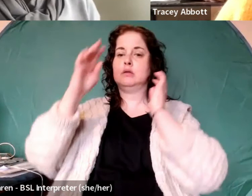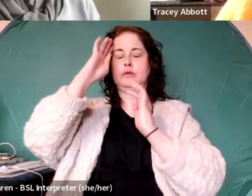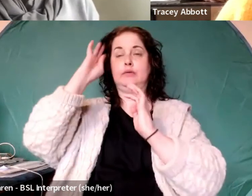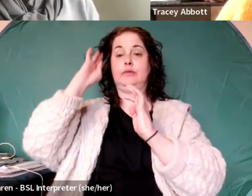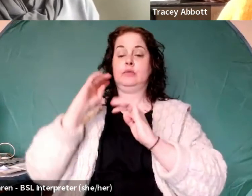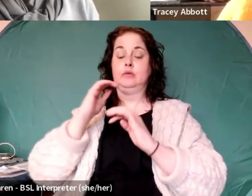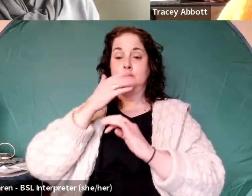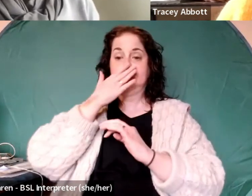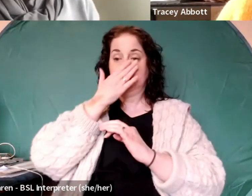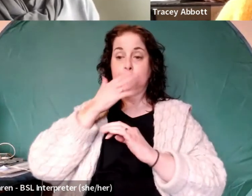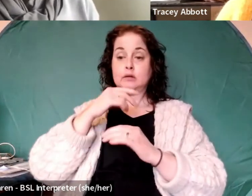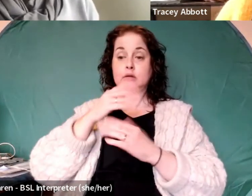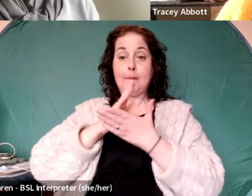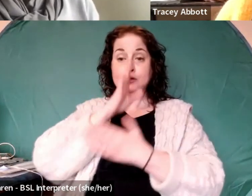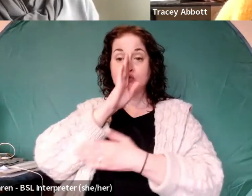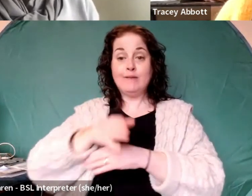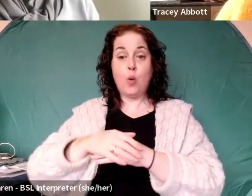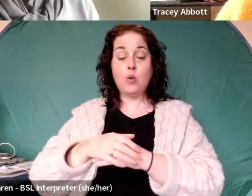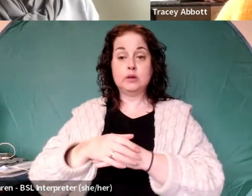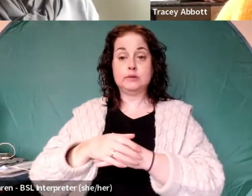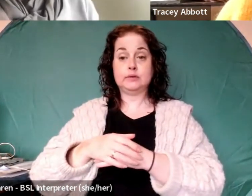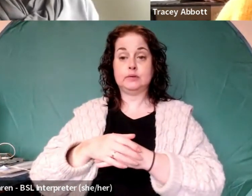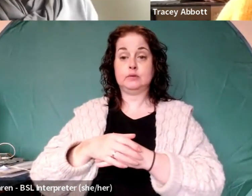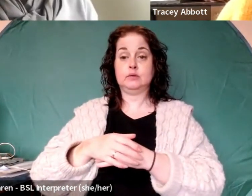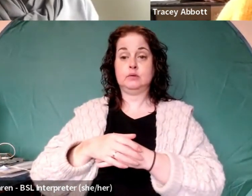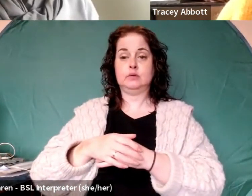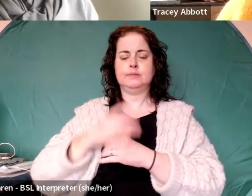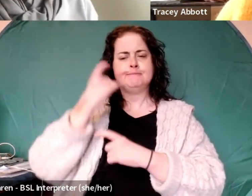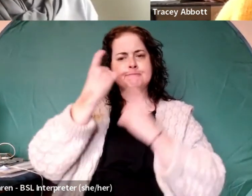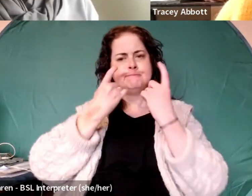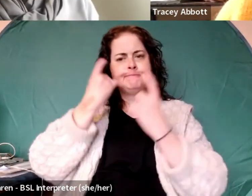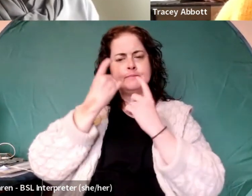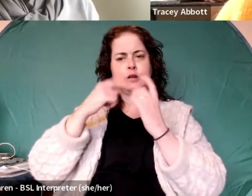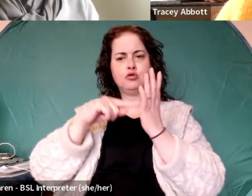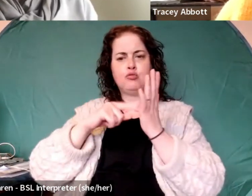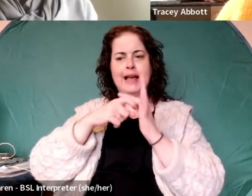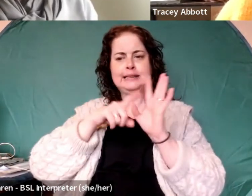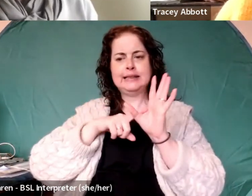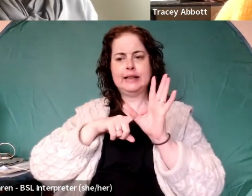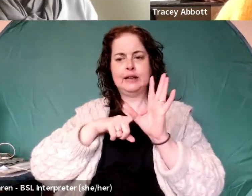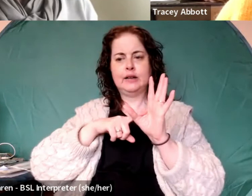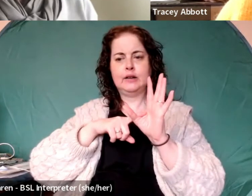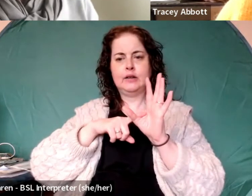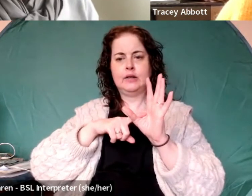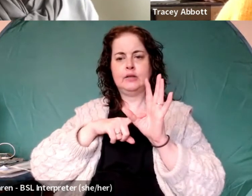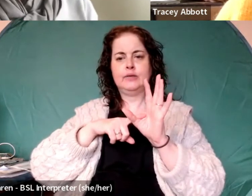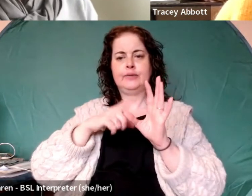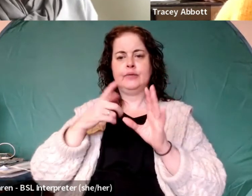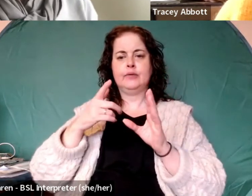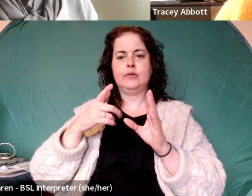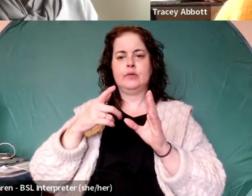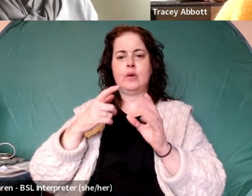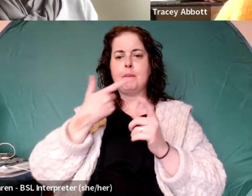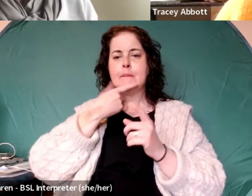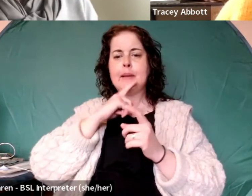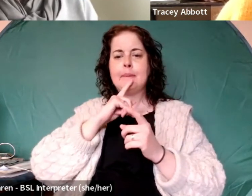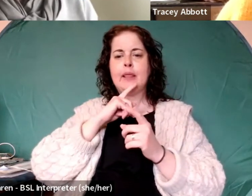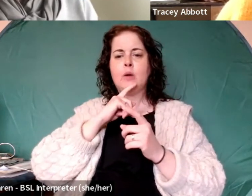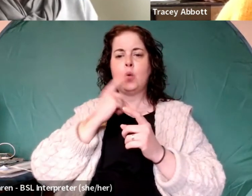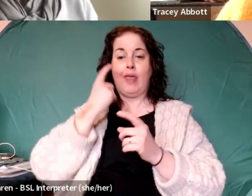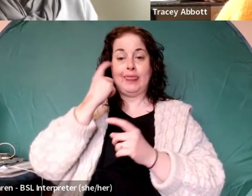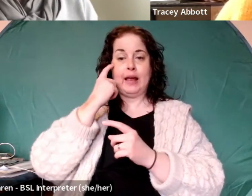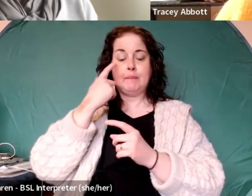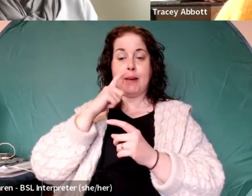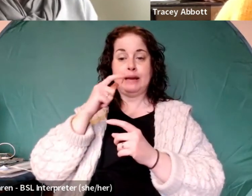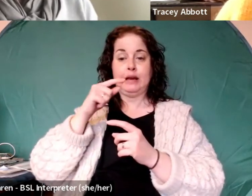wondering, it really is that straightforward. It really is, yeah. I'm just wondering, Tracey, for the last sort of portion of it, the people who I think might be